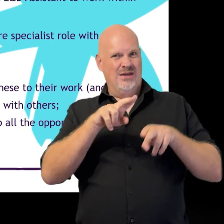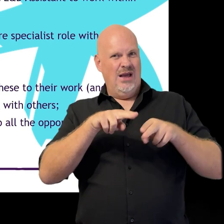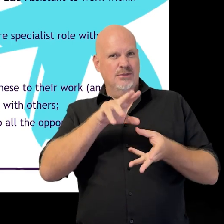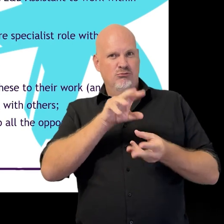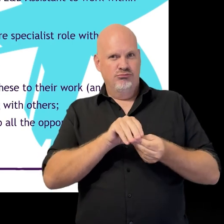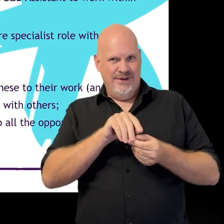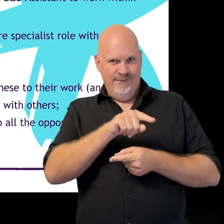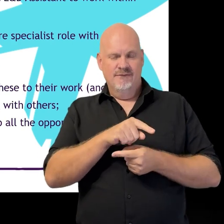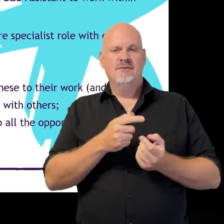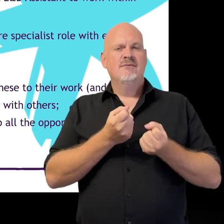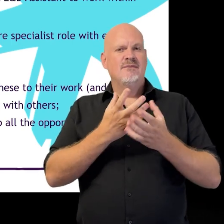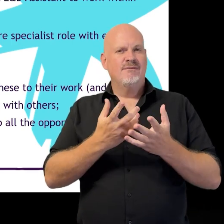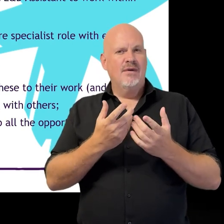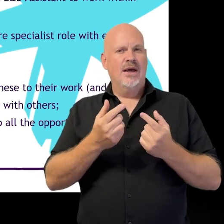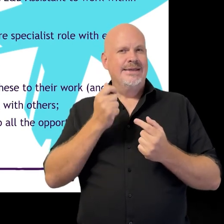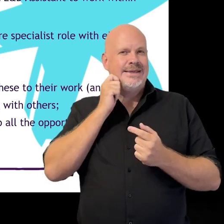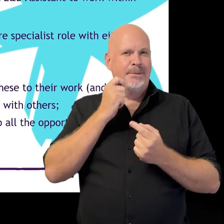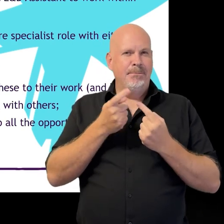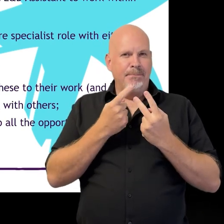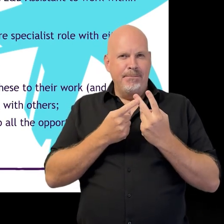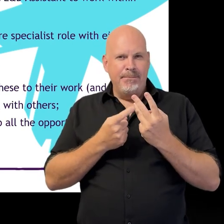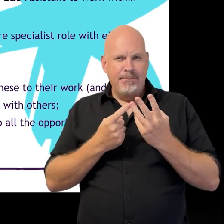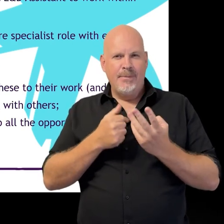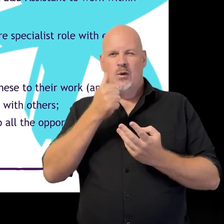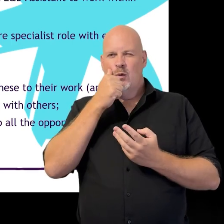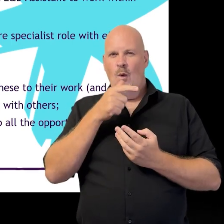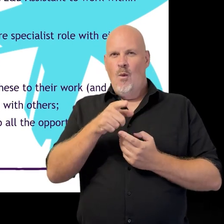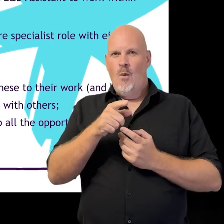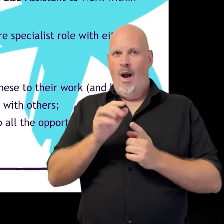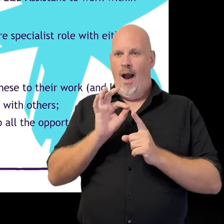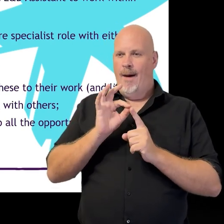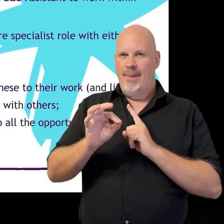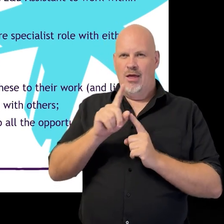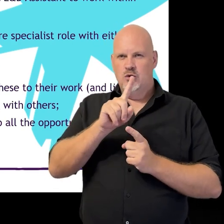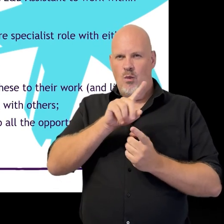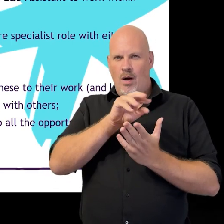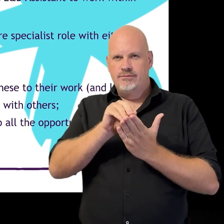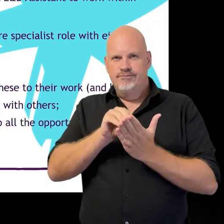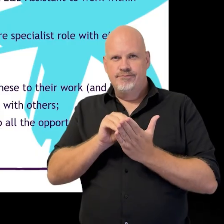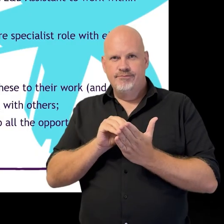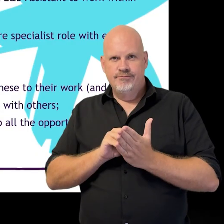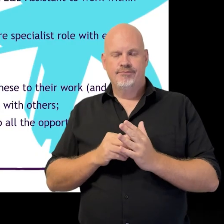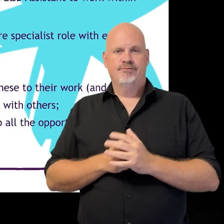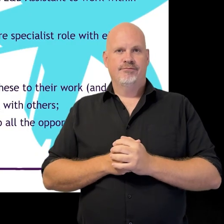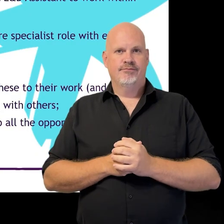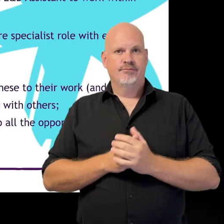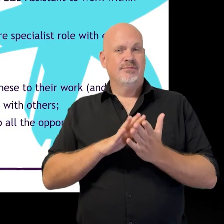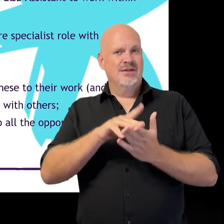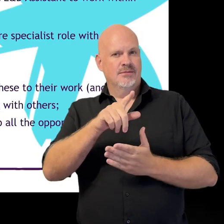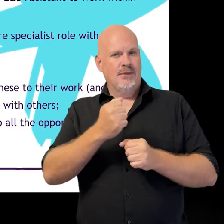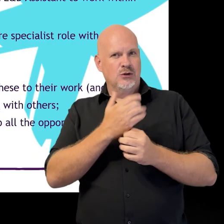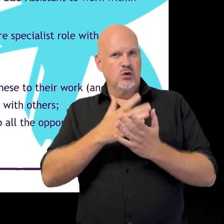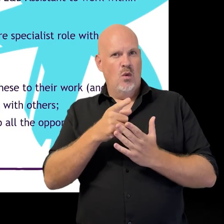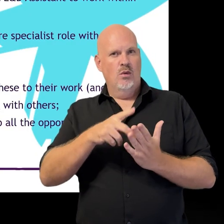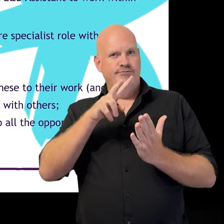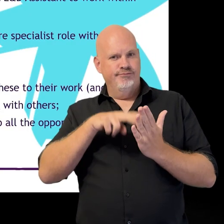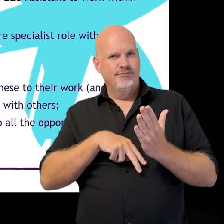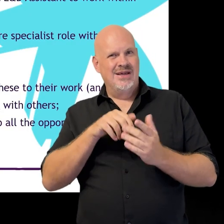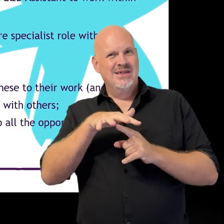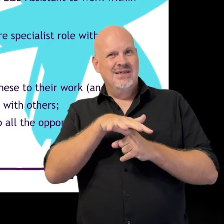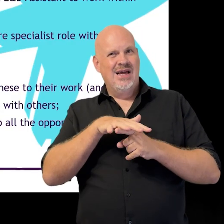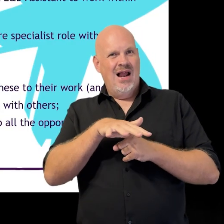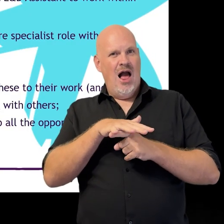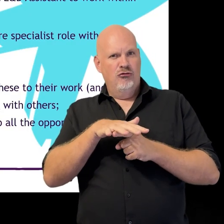team or the L&D team after the first year or so. We also know that Nuvascare are looking for